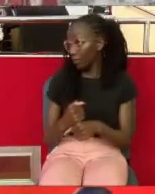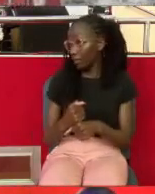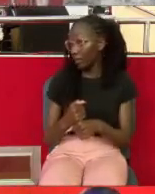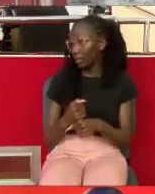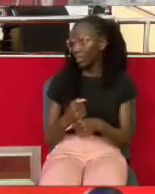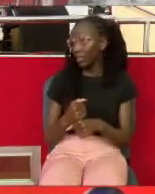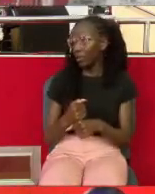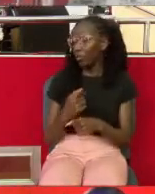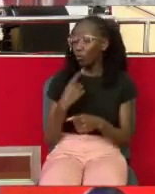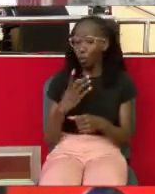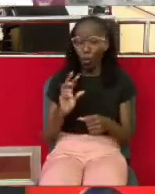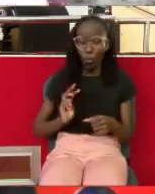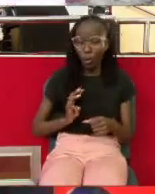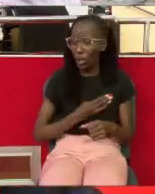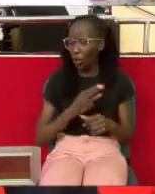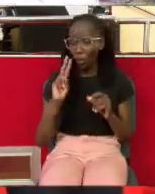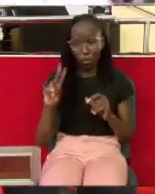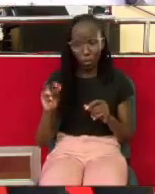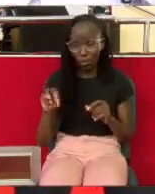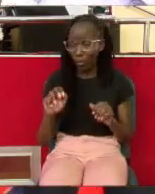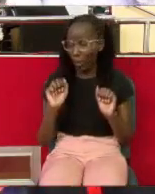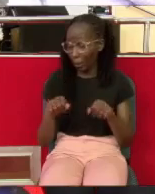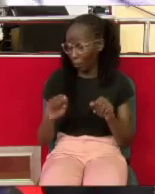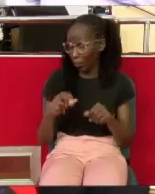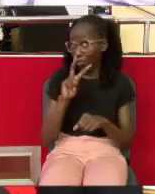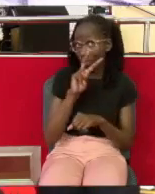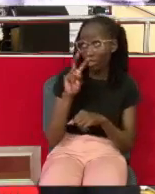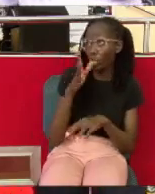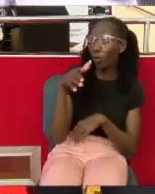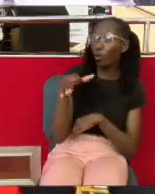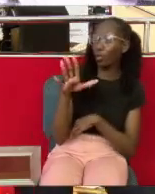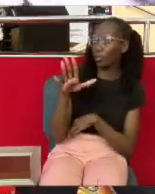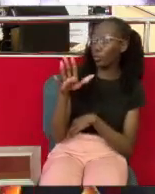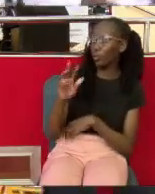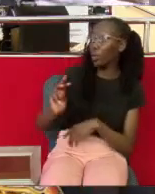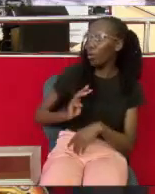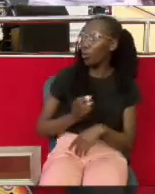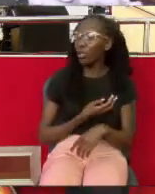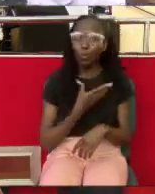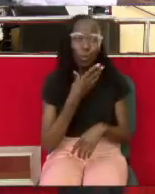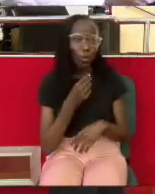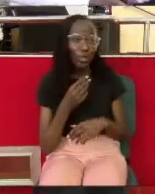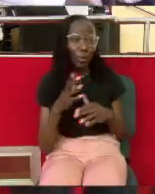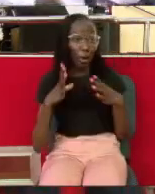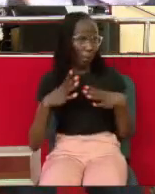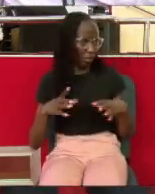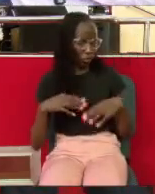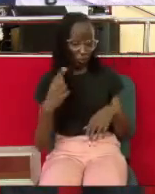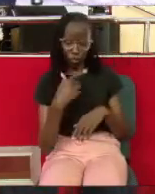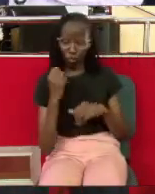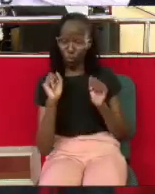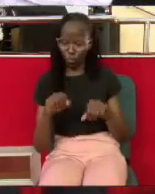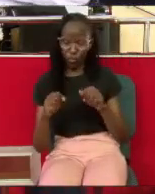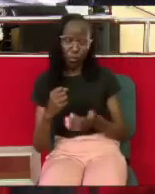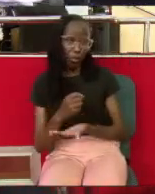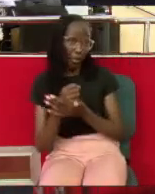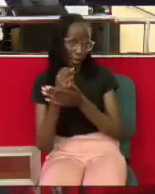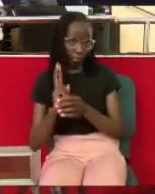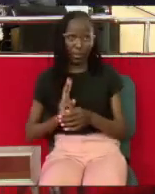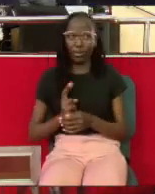to see God. We want to have someone that can help us. And it's possible we are in a